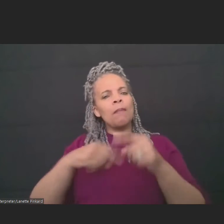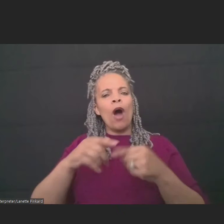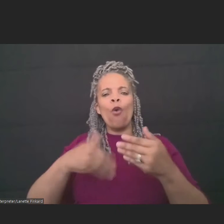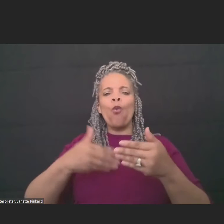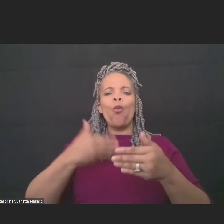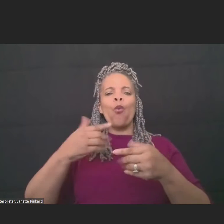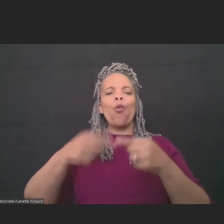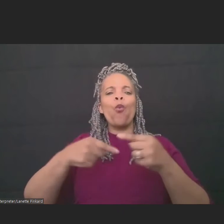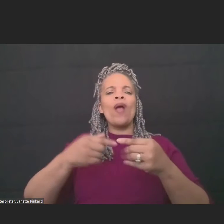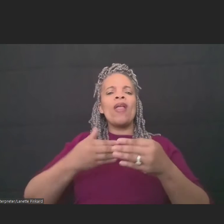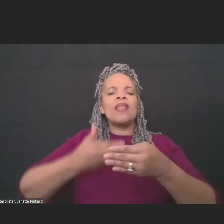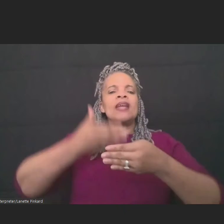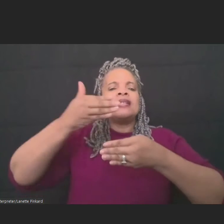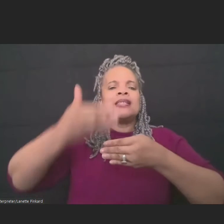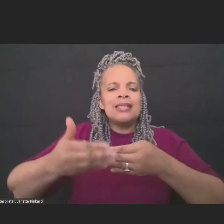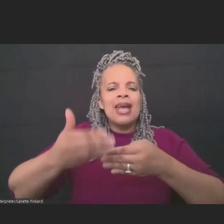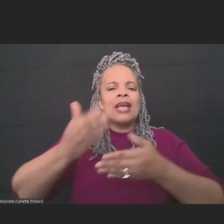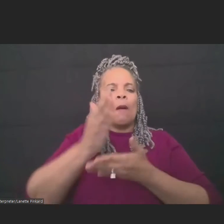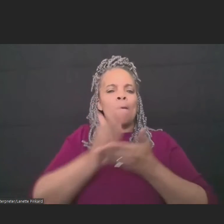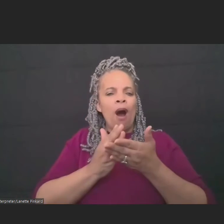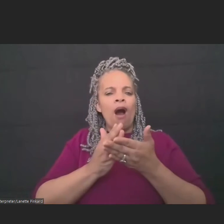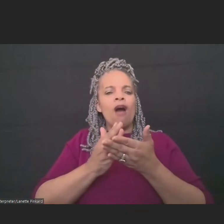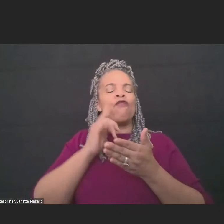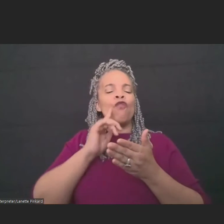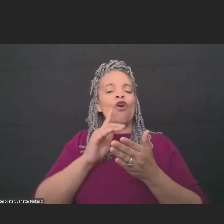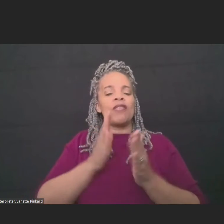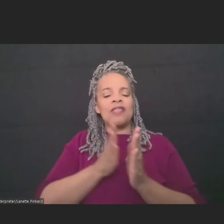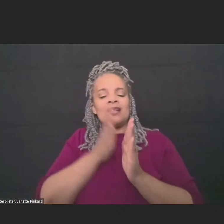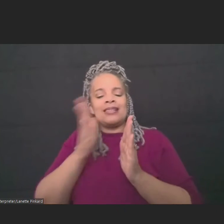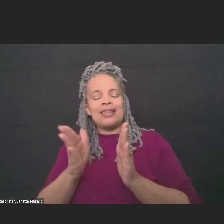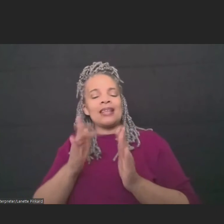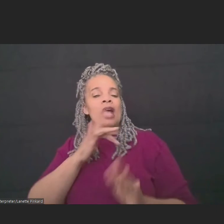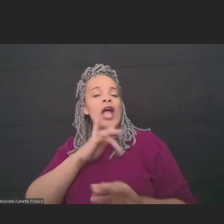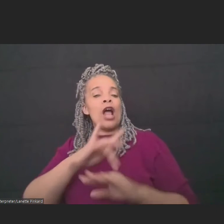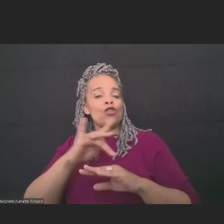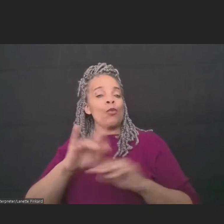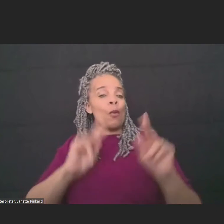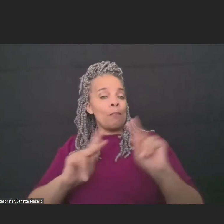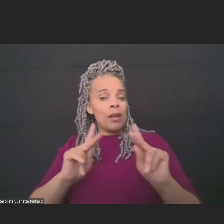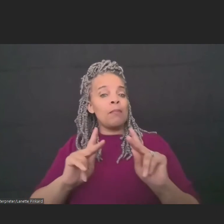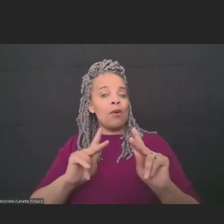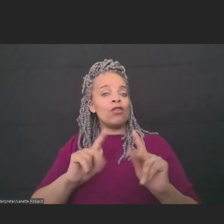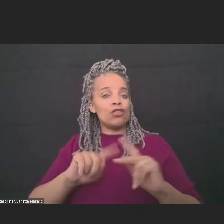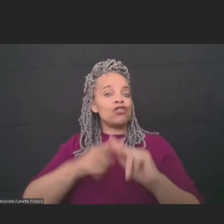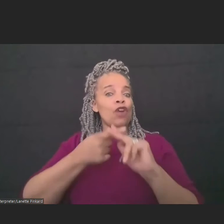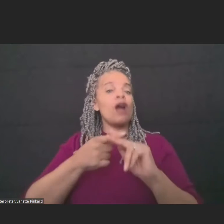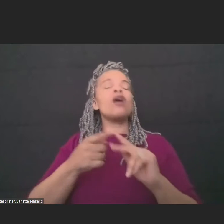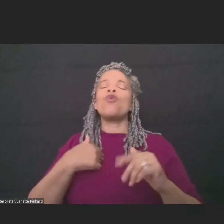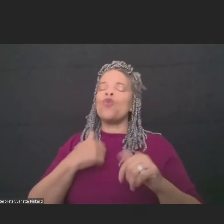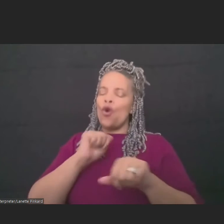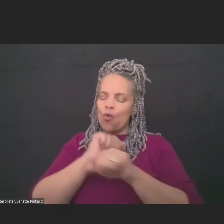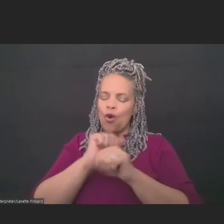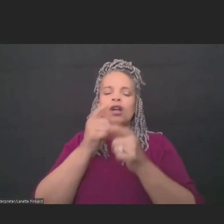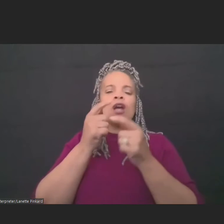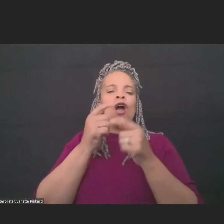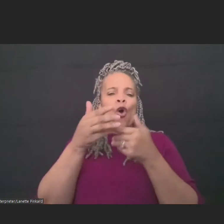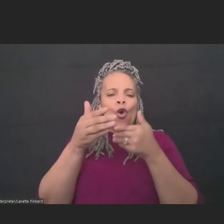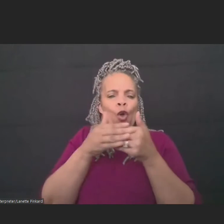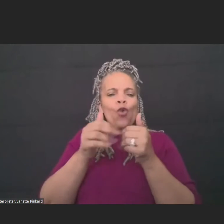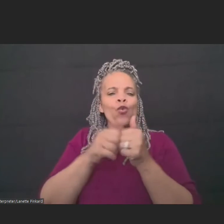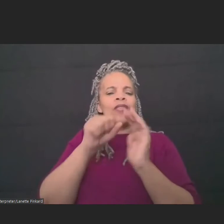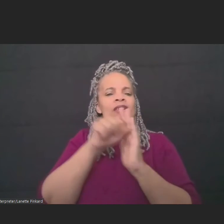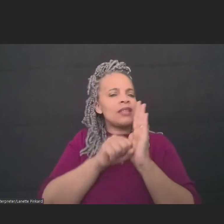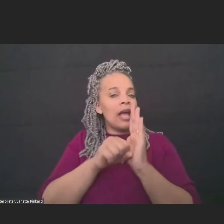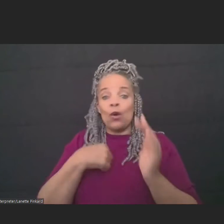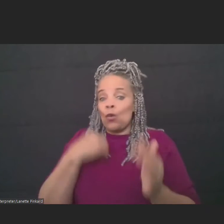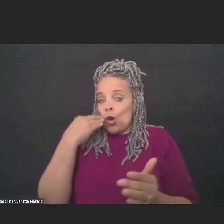of vaccinations, the next group of eligible people will come online, and we're working closely with the state, and we don't know what